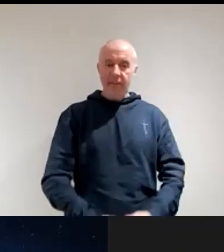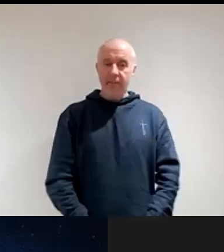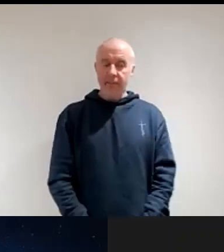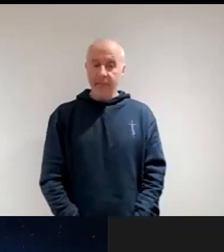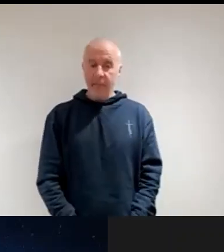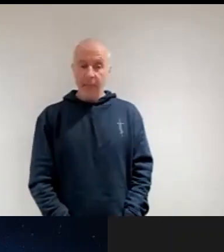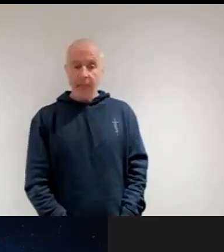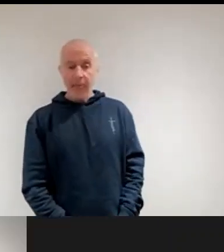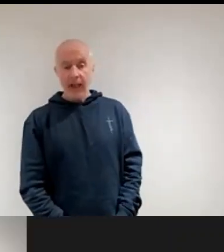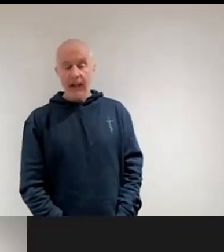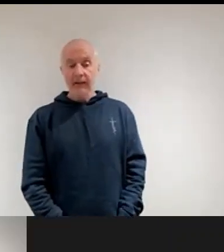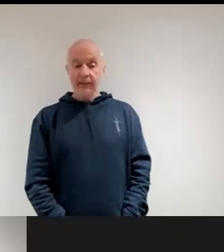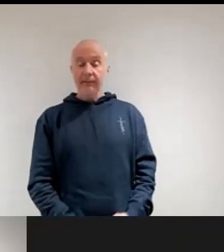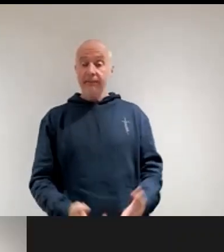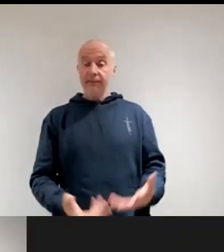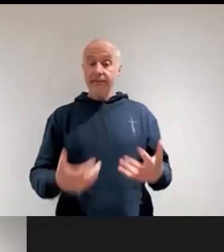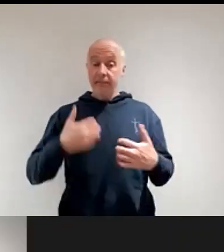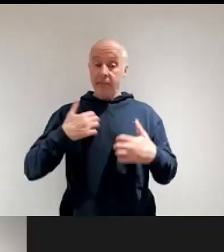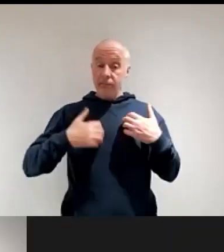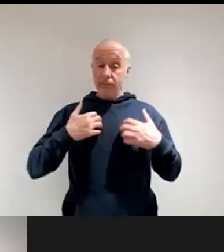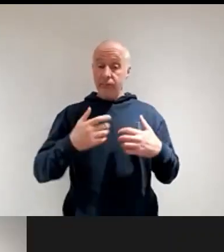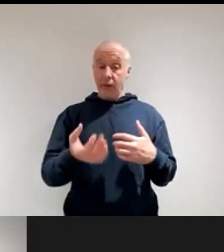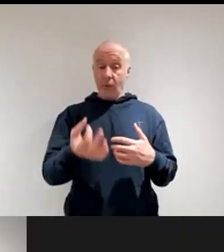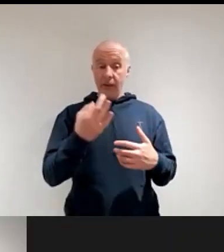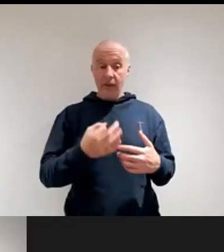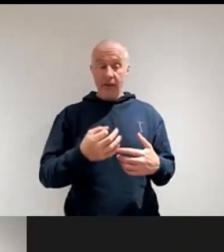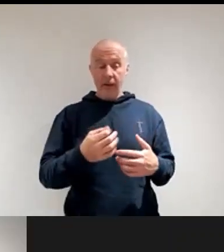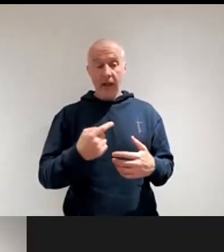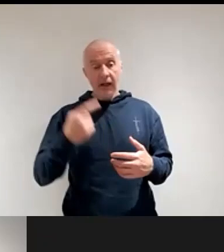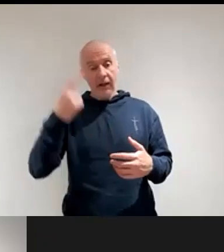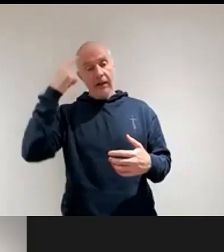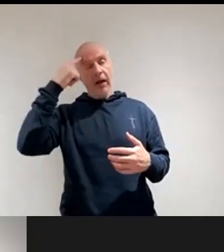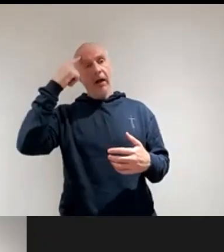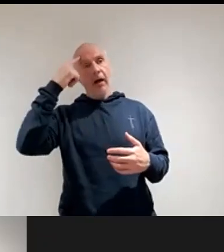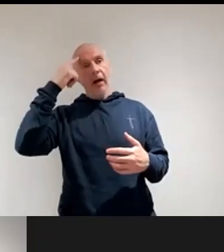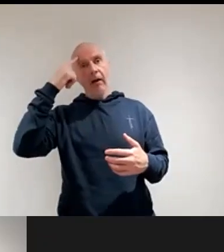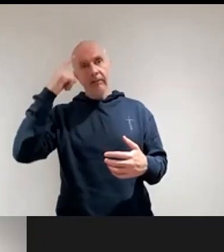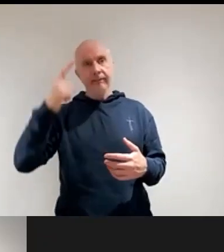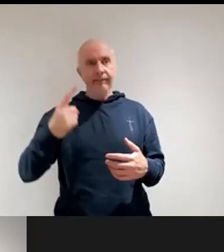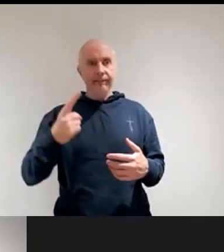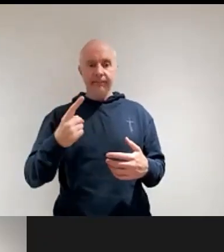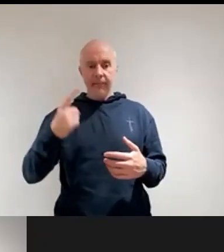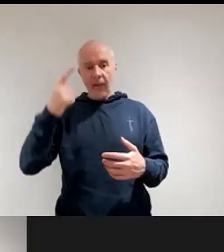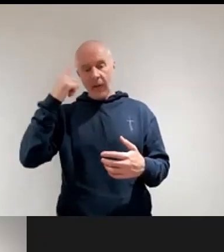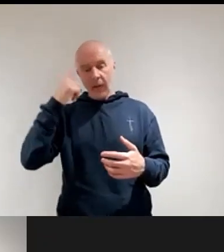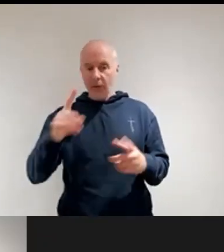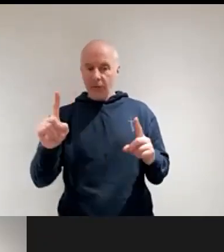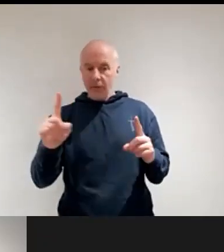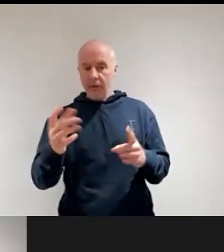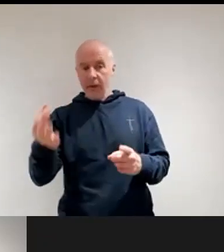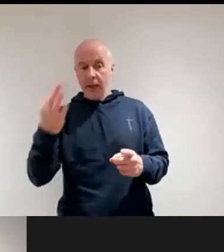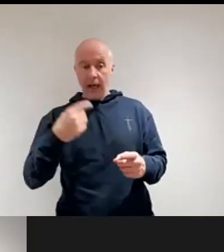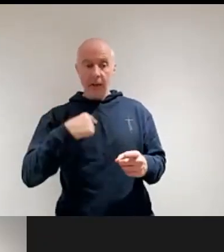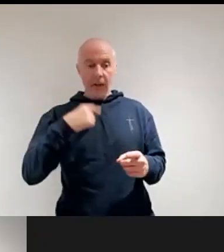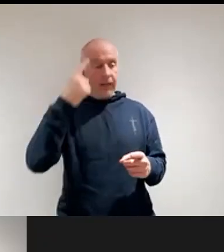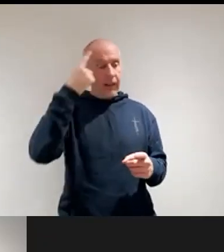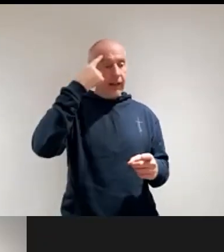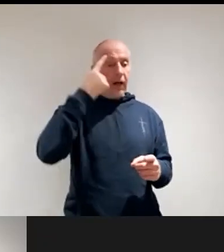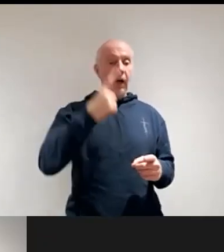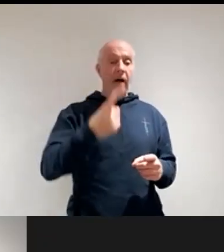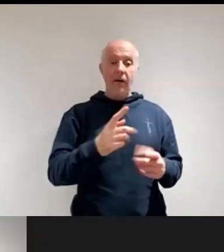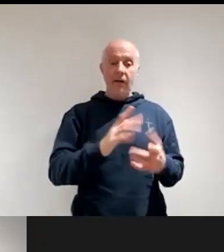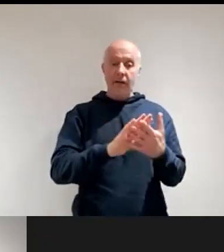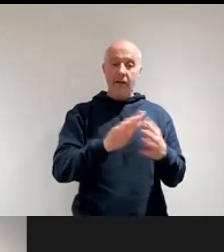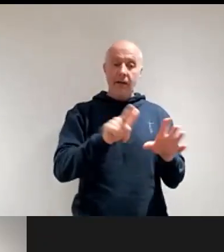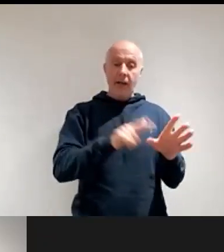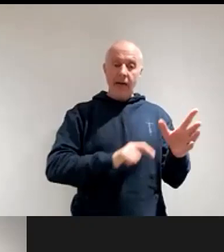very interesting question, because before this presentation I was thinking what questions could be raised during my presentation, and I was actually thinking that this could be one